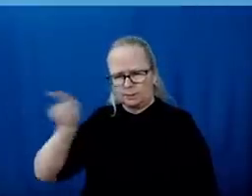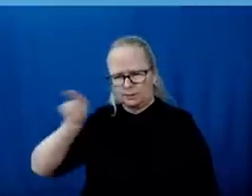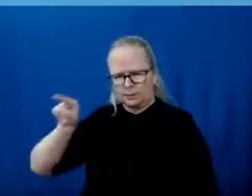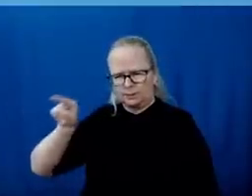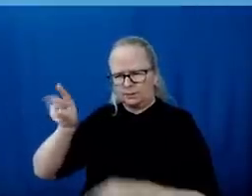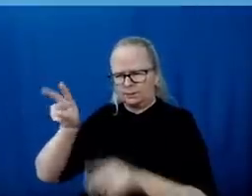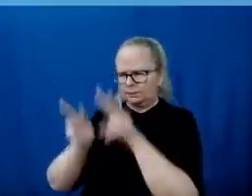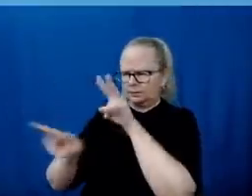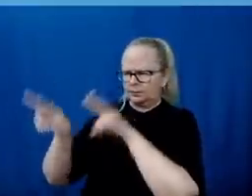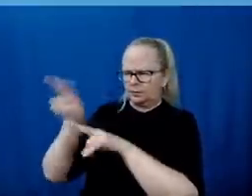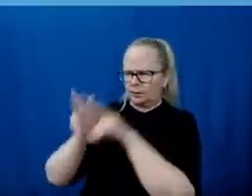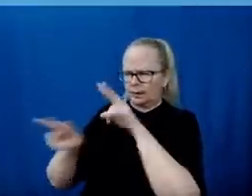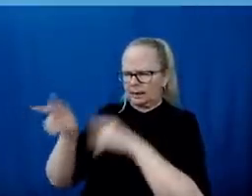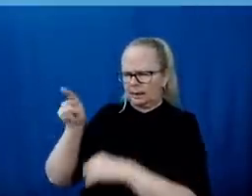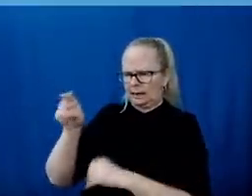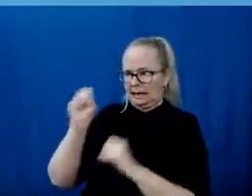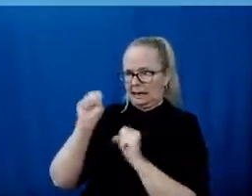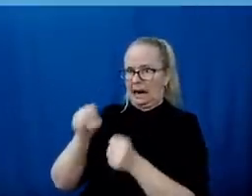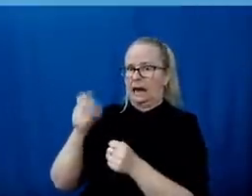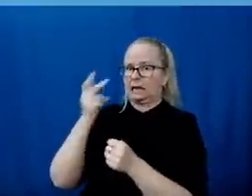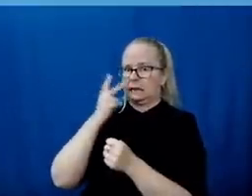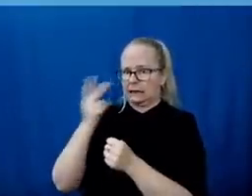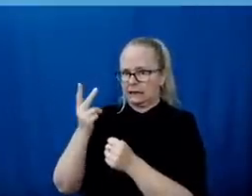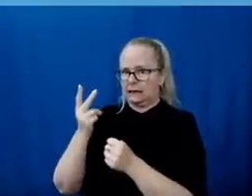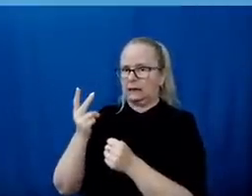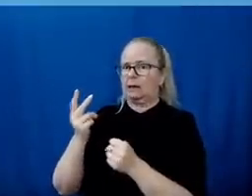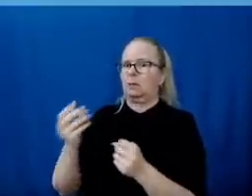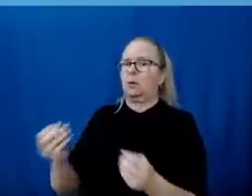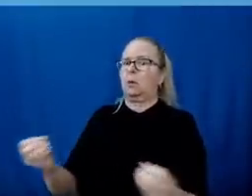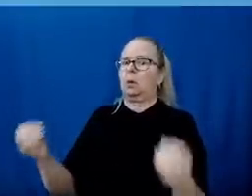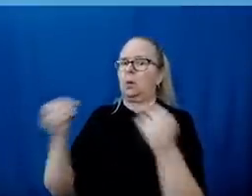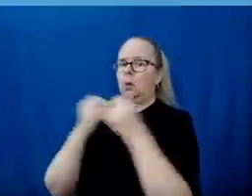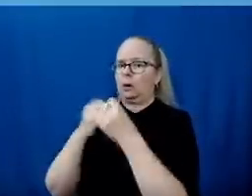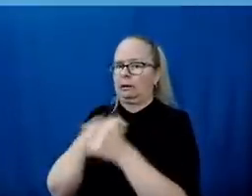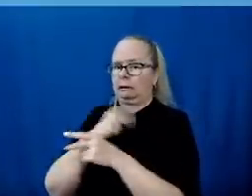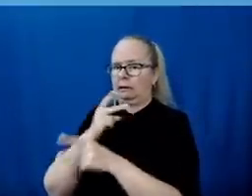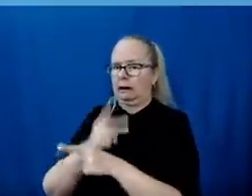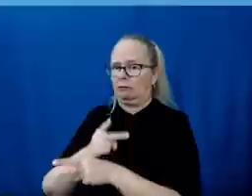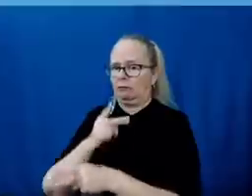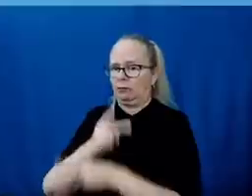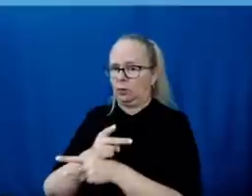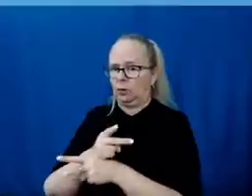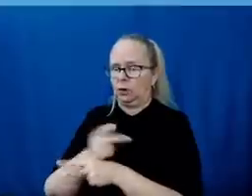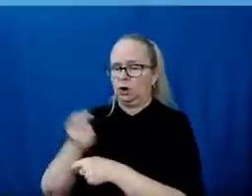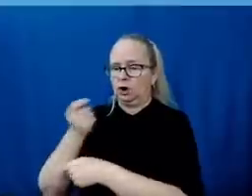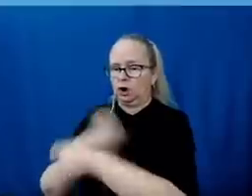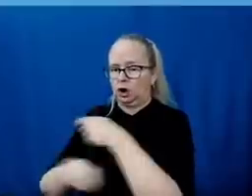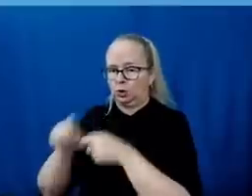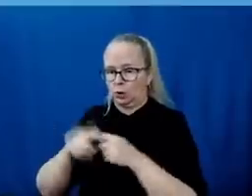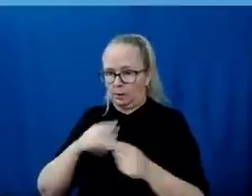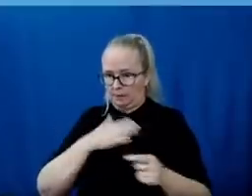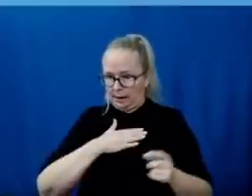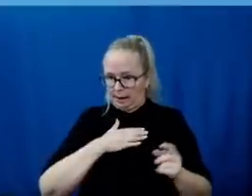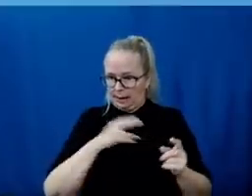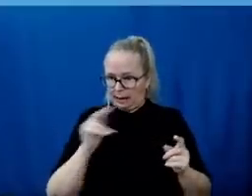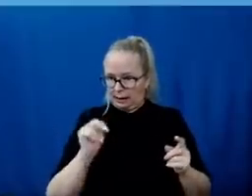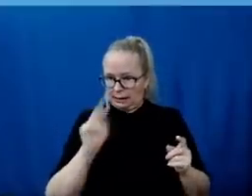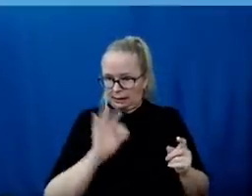homepage and interface, I can be extra precautionary with switching to